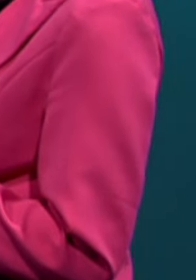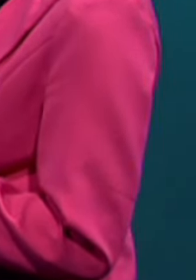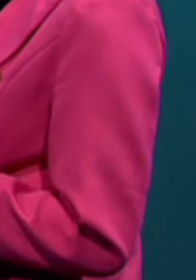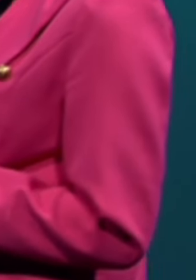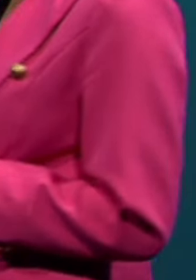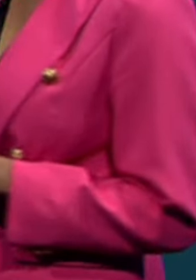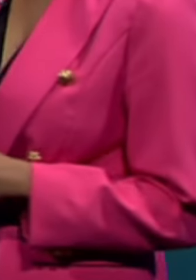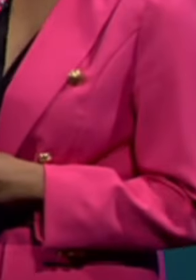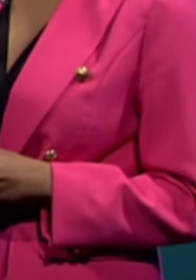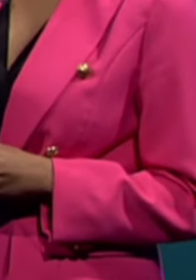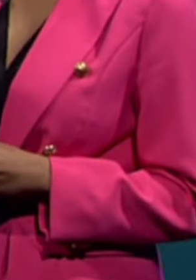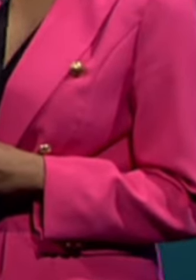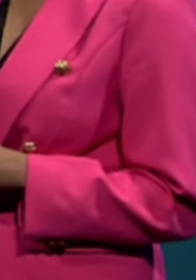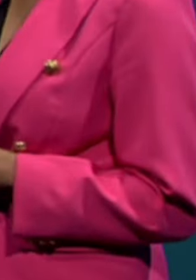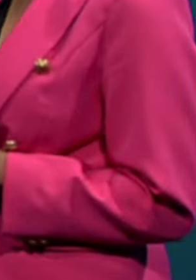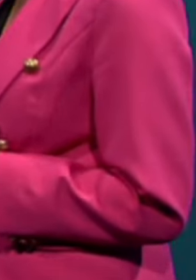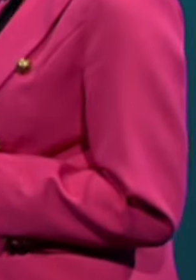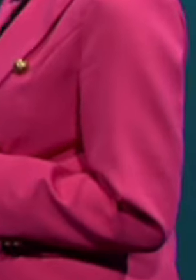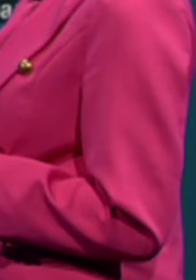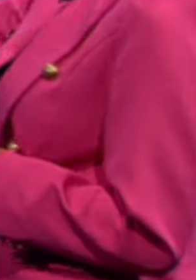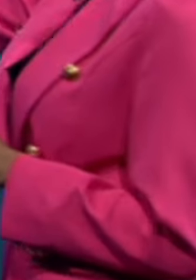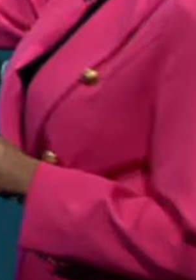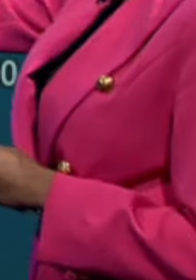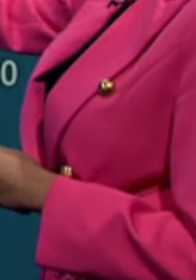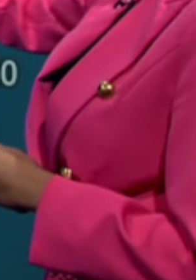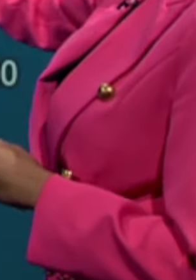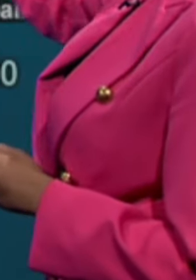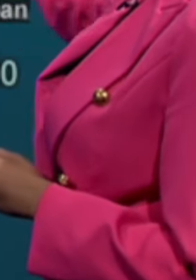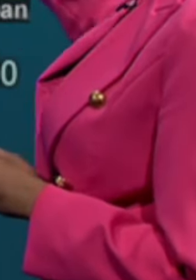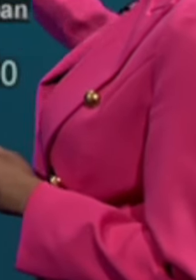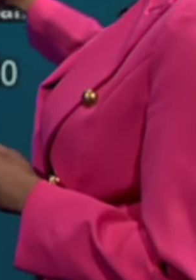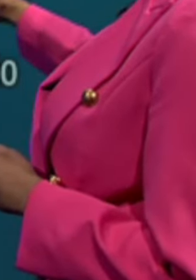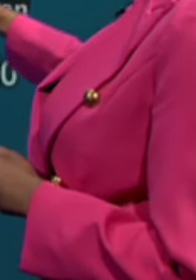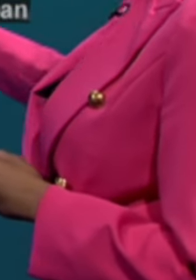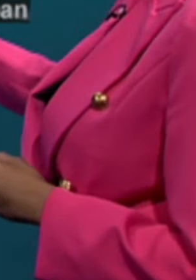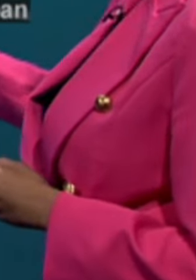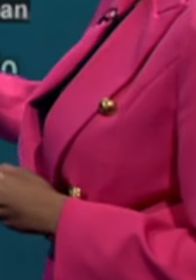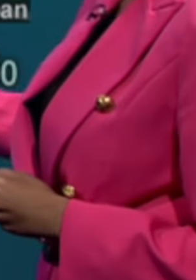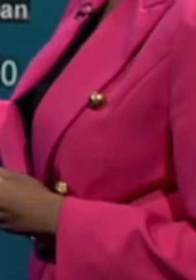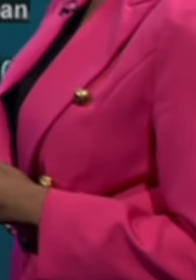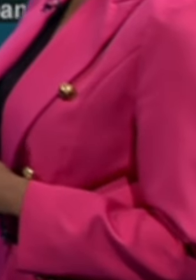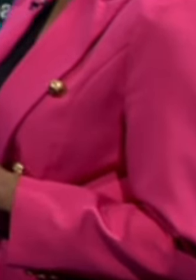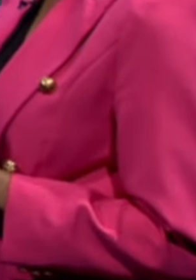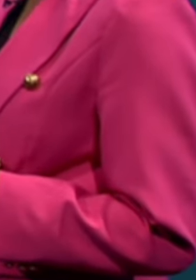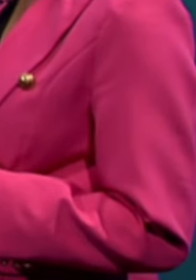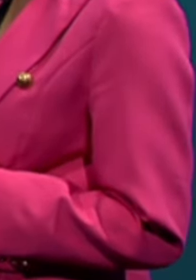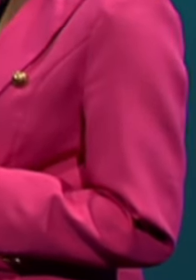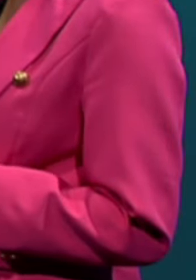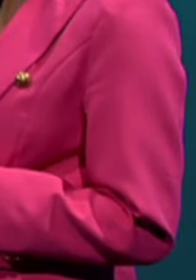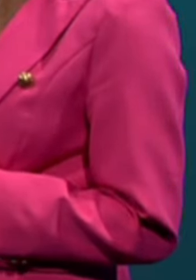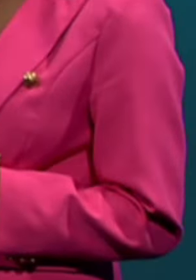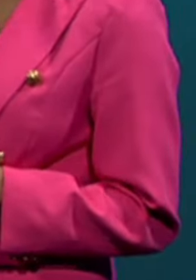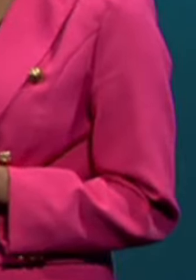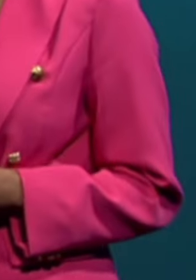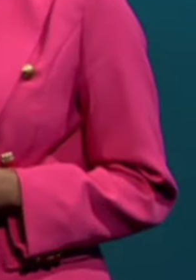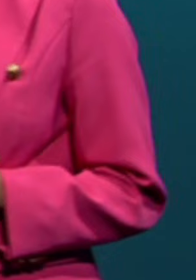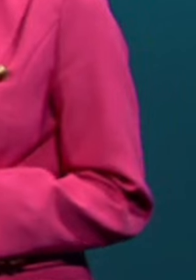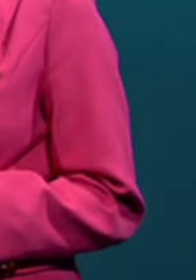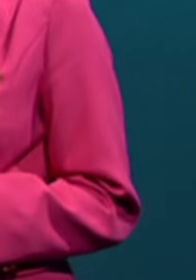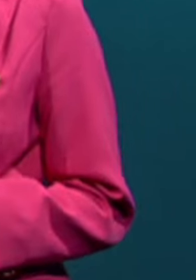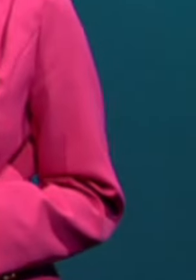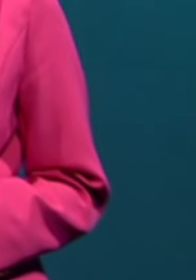le Mpumalanga go tla nna le pula diperesente di le 80 le karolo ya Gauteng re lebela karolo ya KwaZulu Natal go ralala karolo ya Lebopo le karolo ya Qabega le